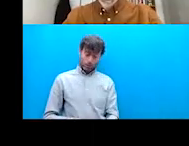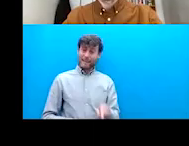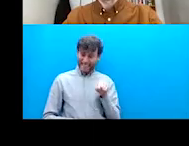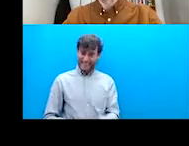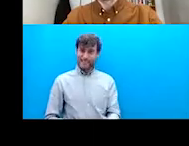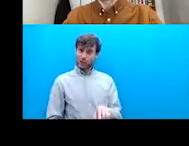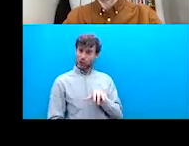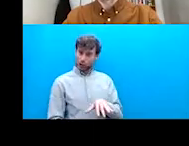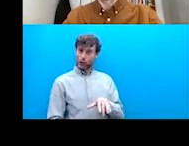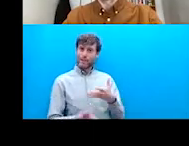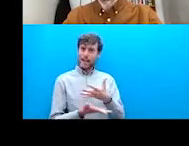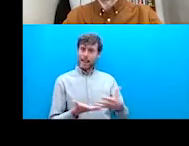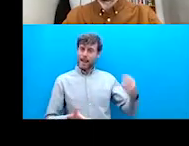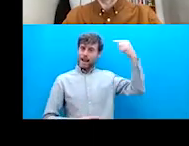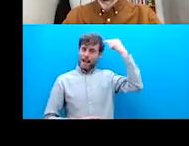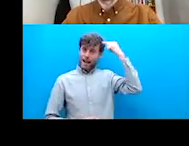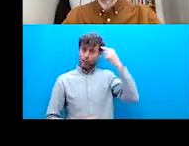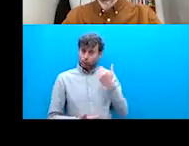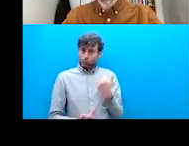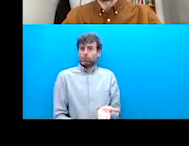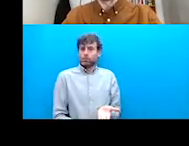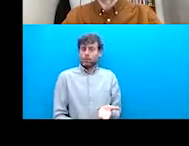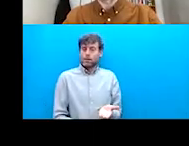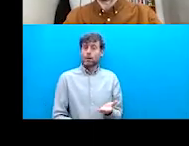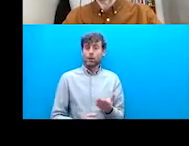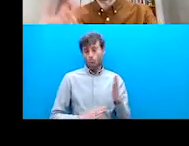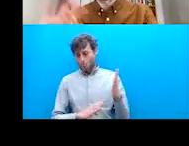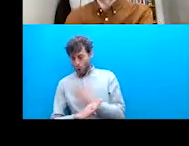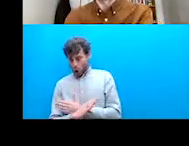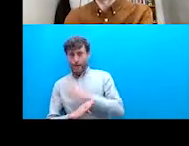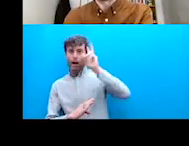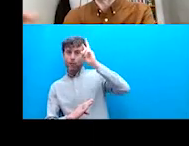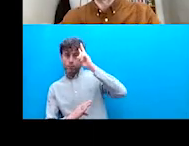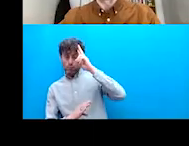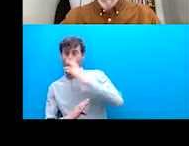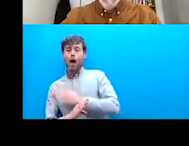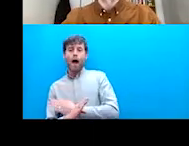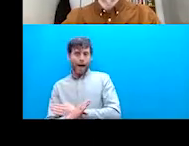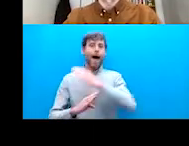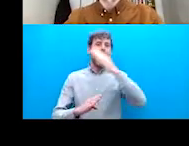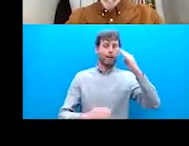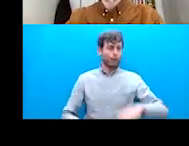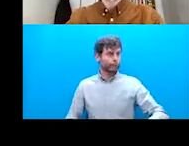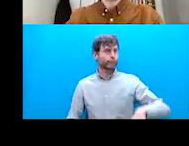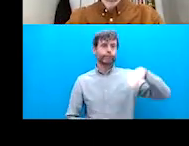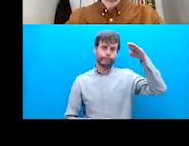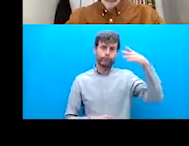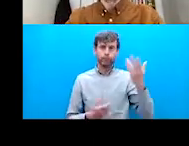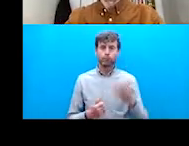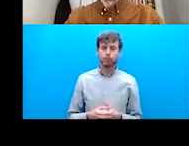at early stages of development as well as later in life. So discounting neurological conditions, of course.